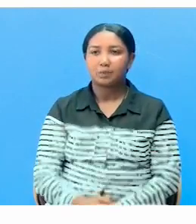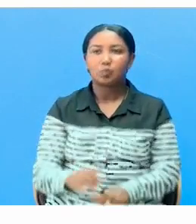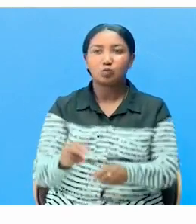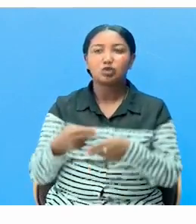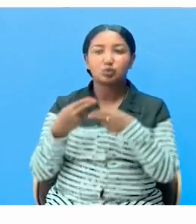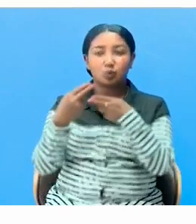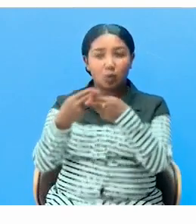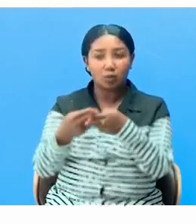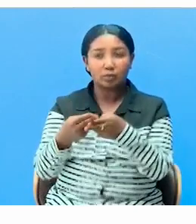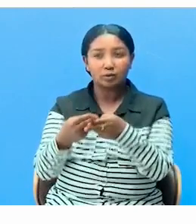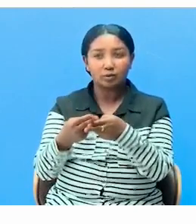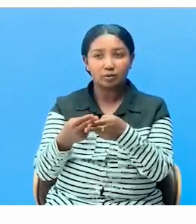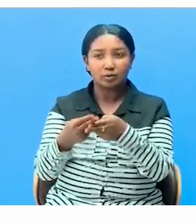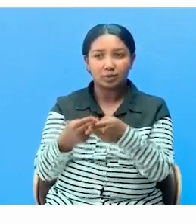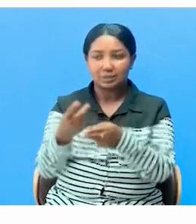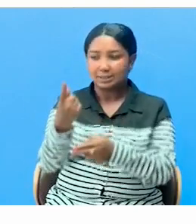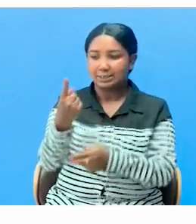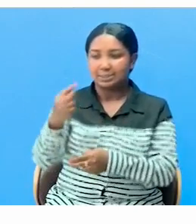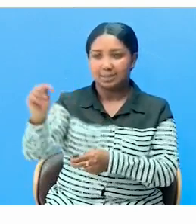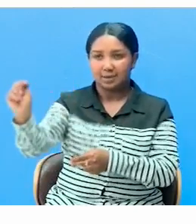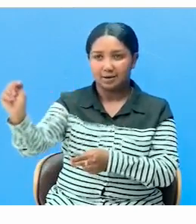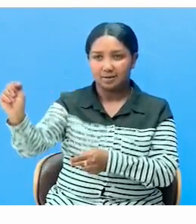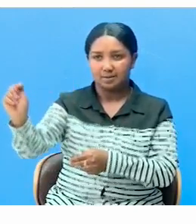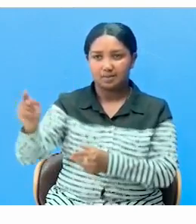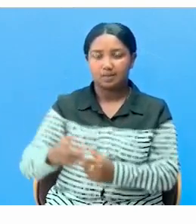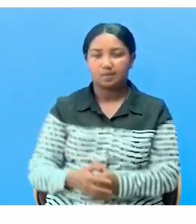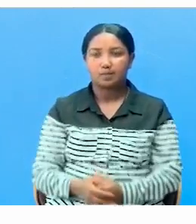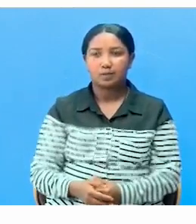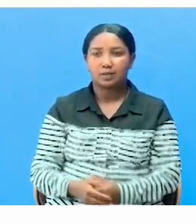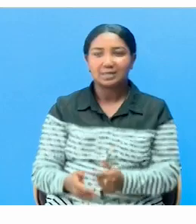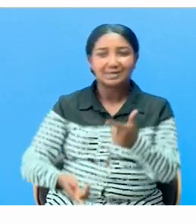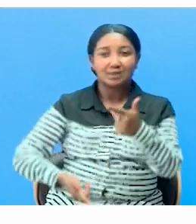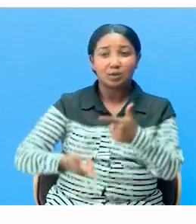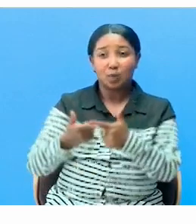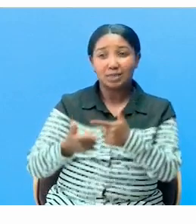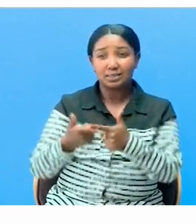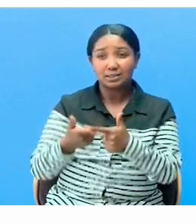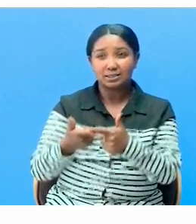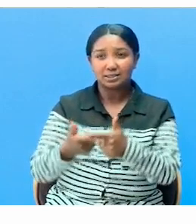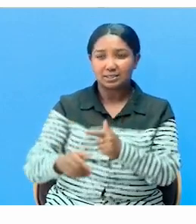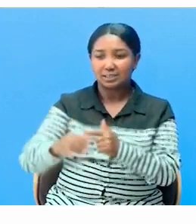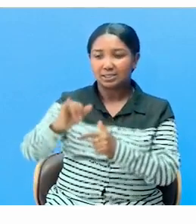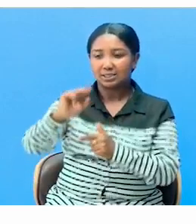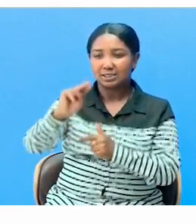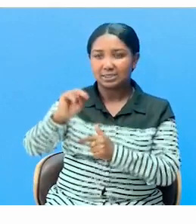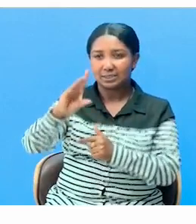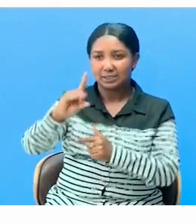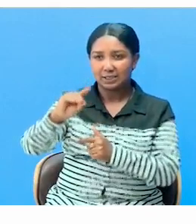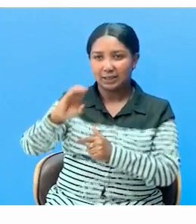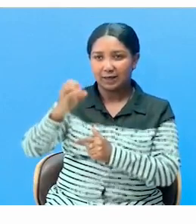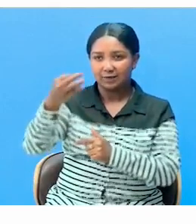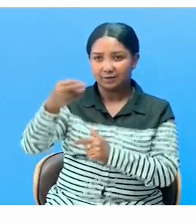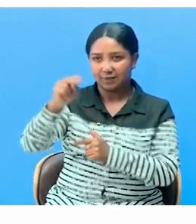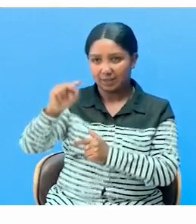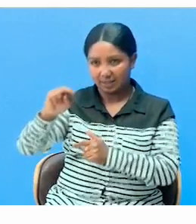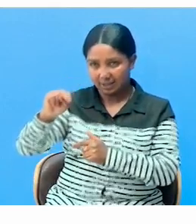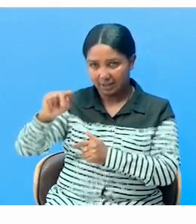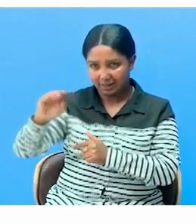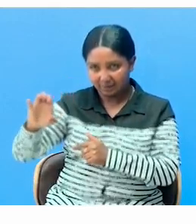called they. And the second one is indefinite article.